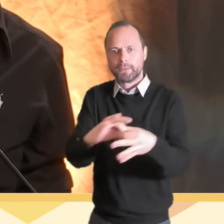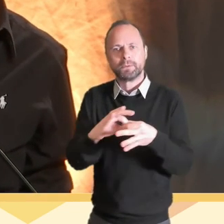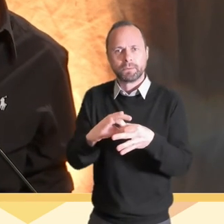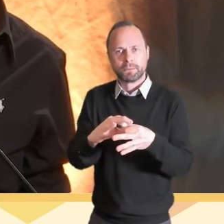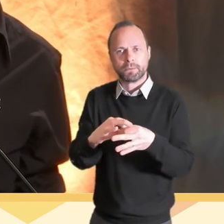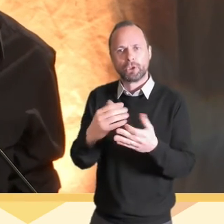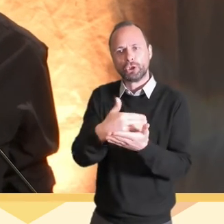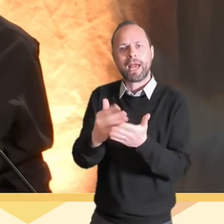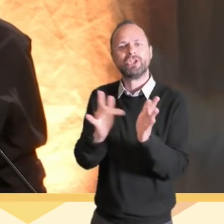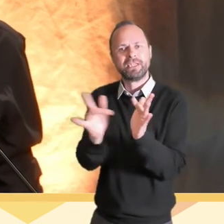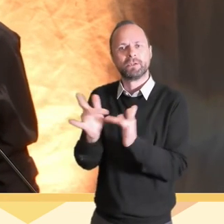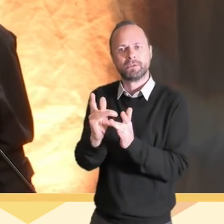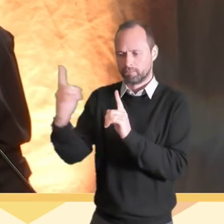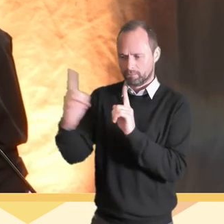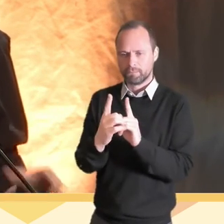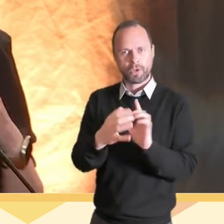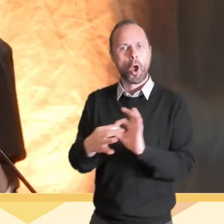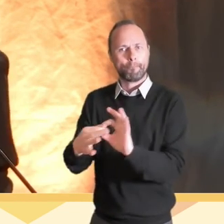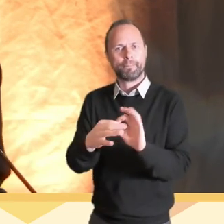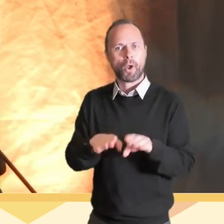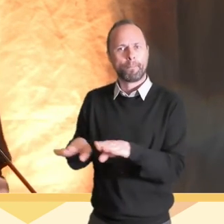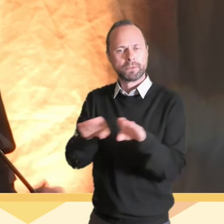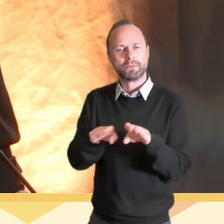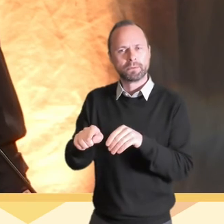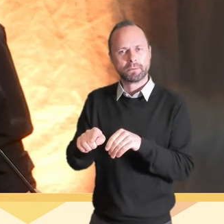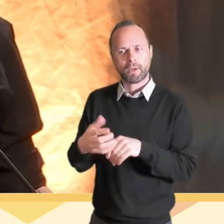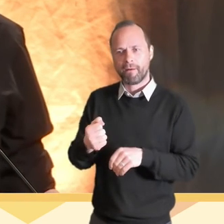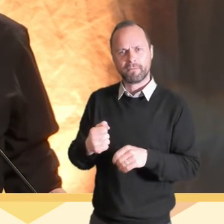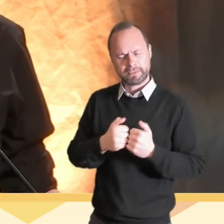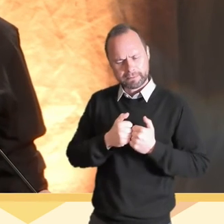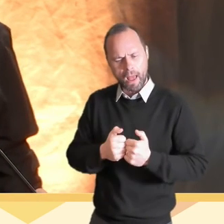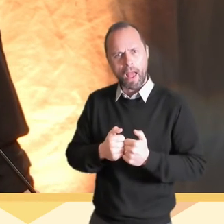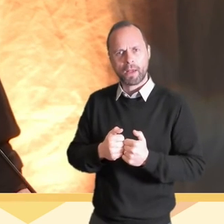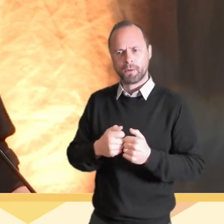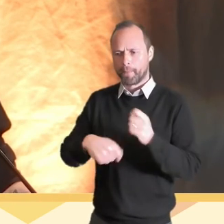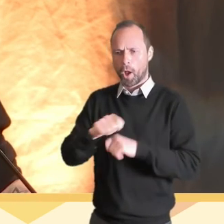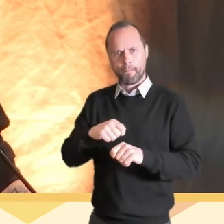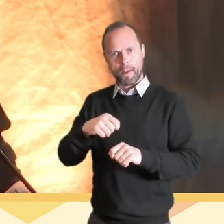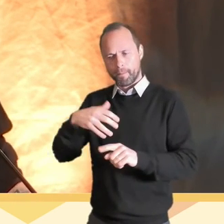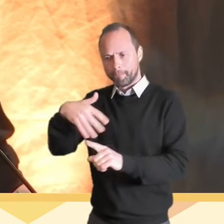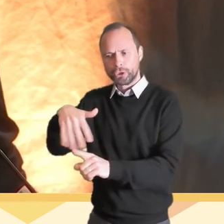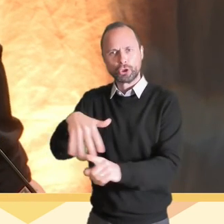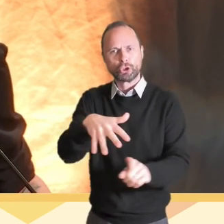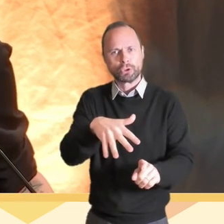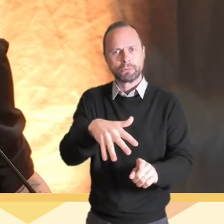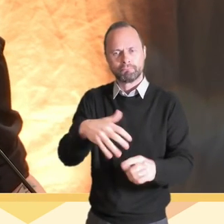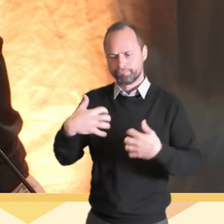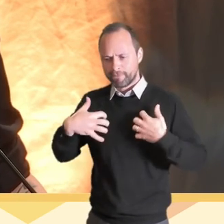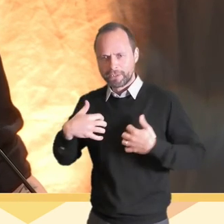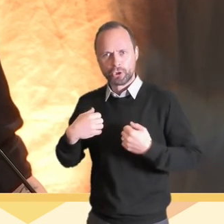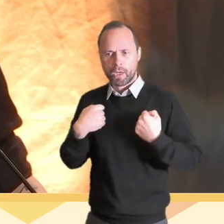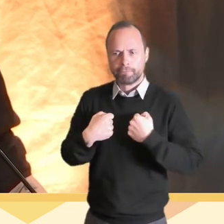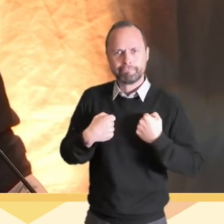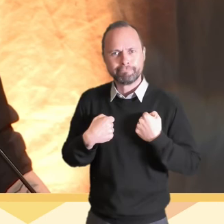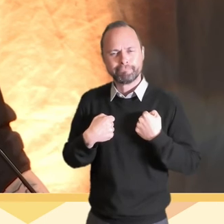have Jesus. We have a desire to embrace missional adventure, to transform our